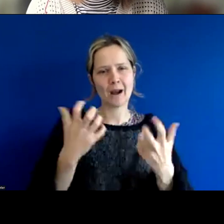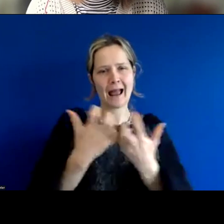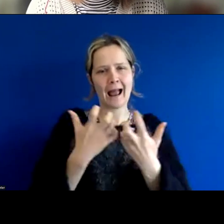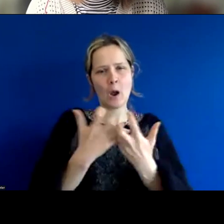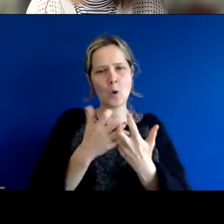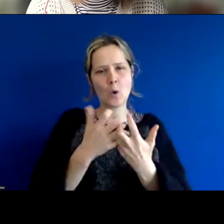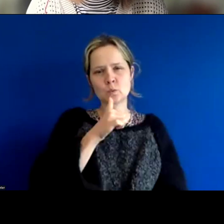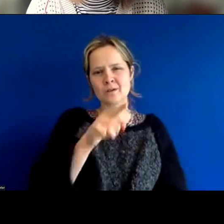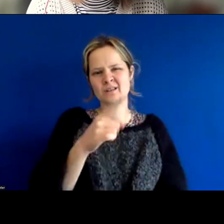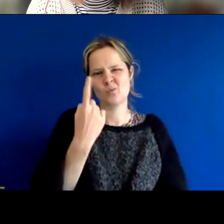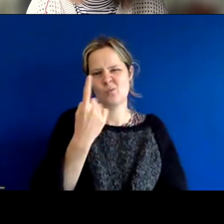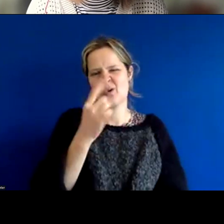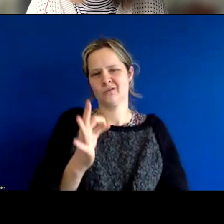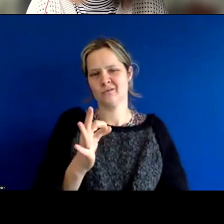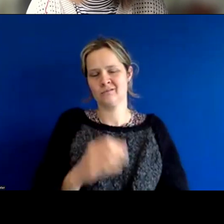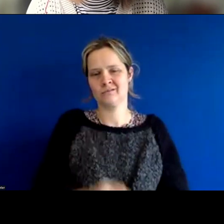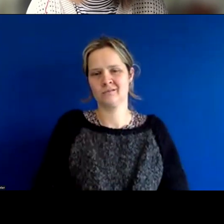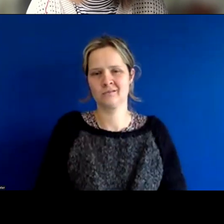question.